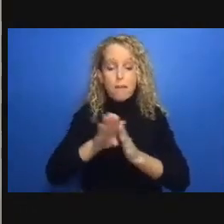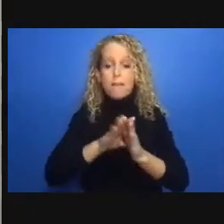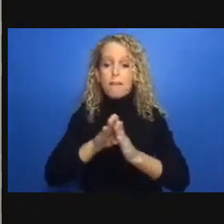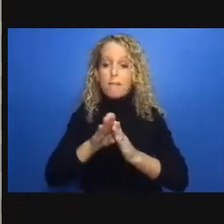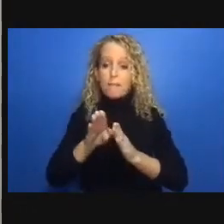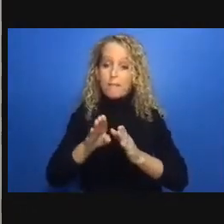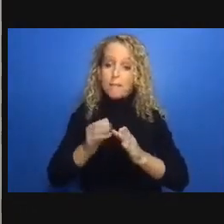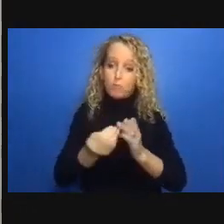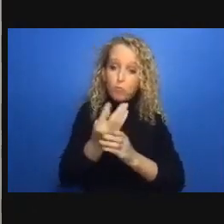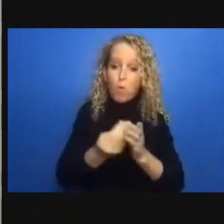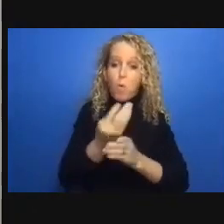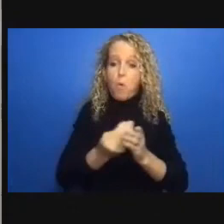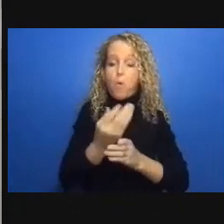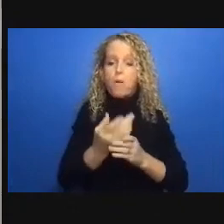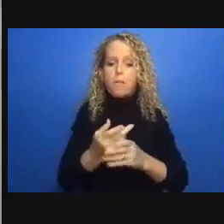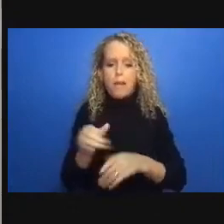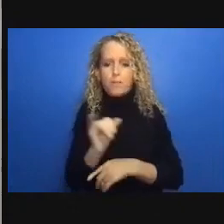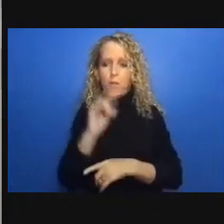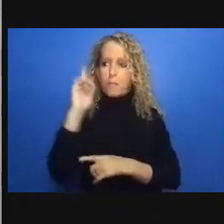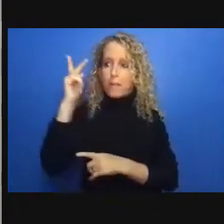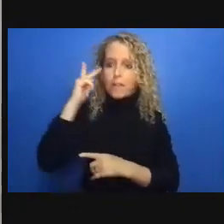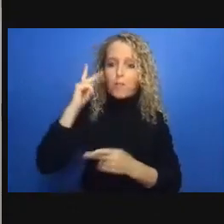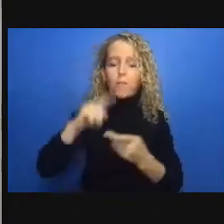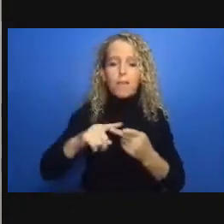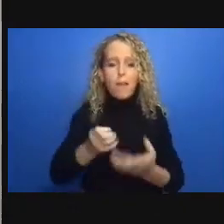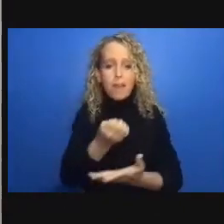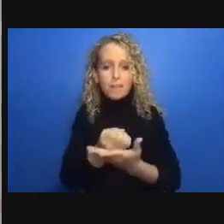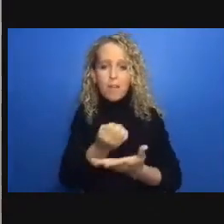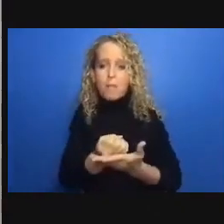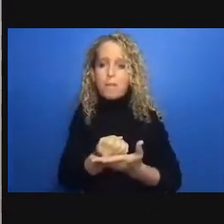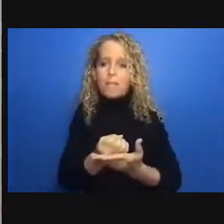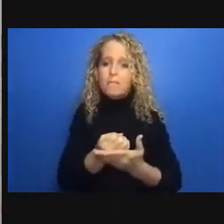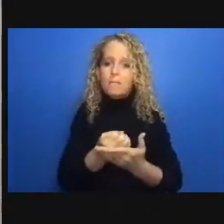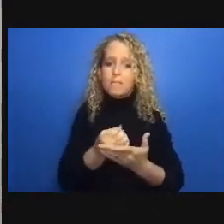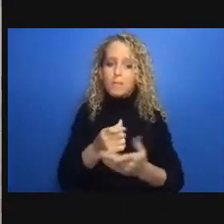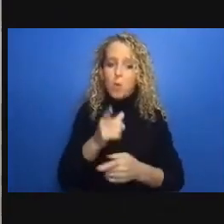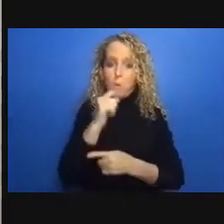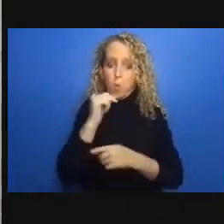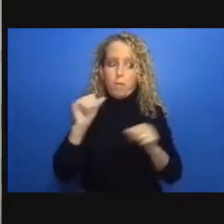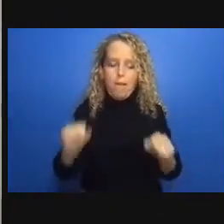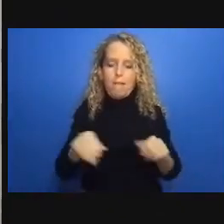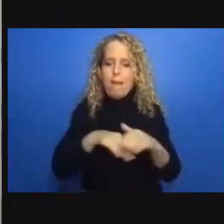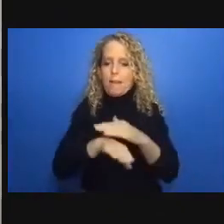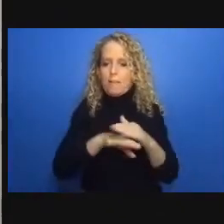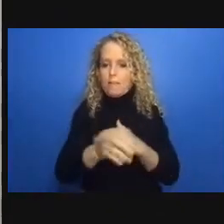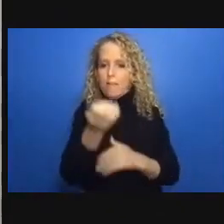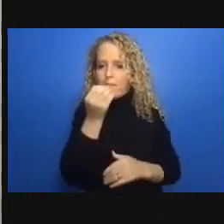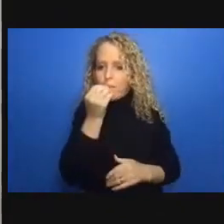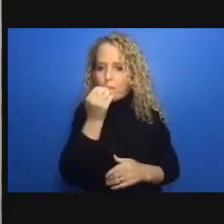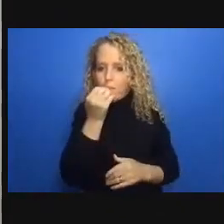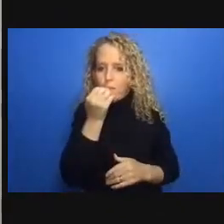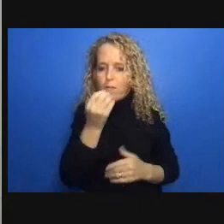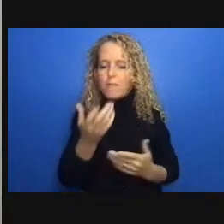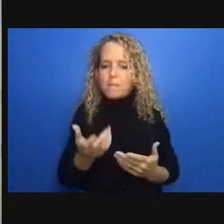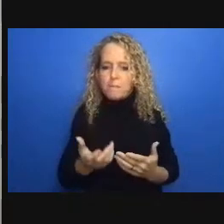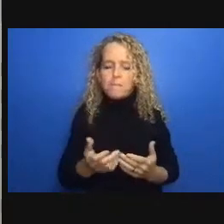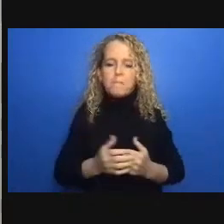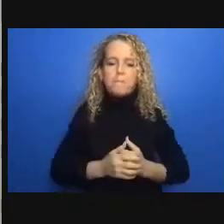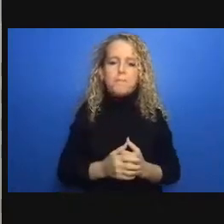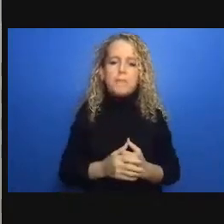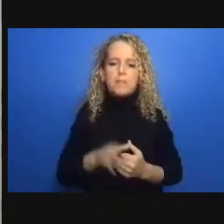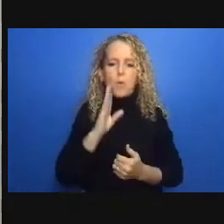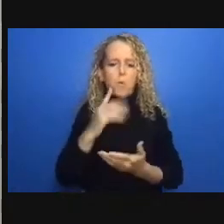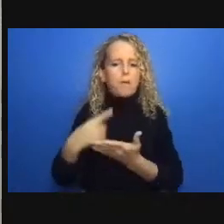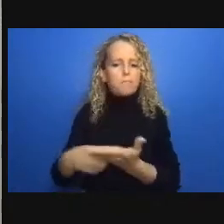political and economic factor in here about those who have access to food. So those are one of the things we're going to be talking about. We're going to be